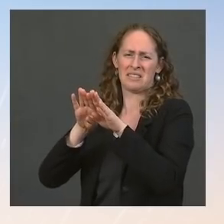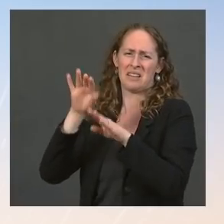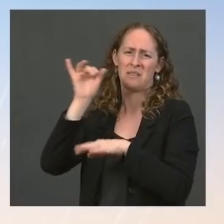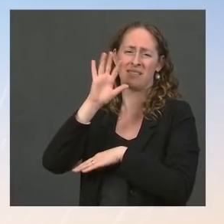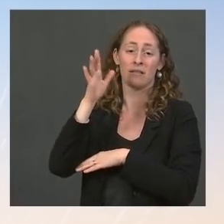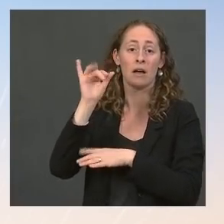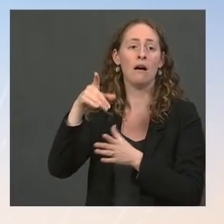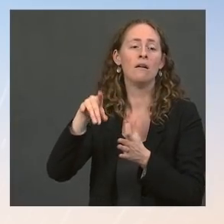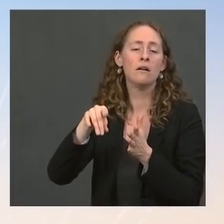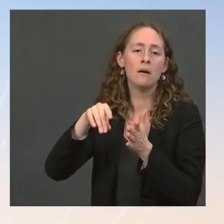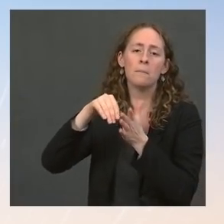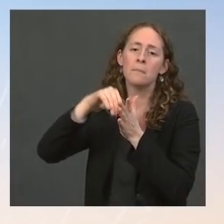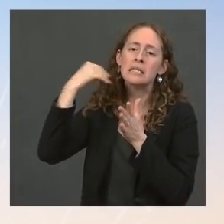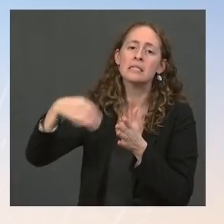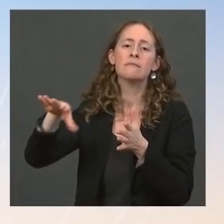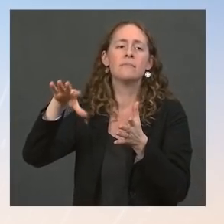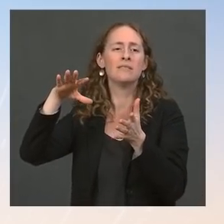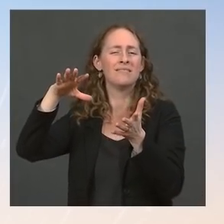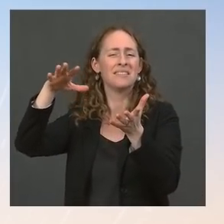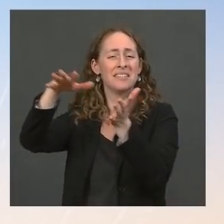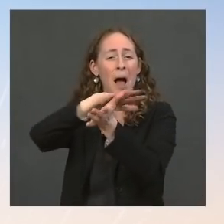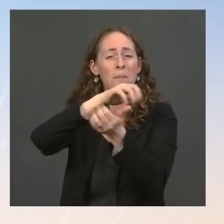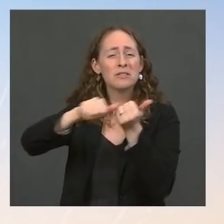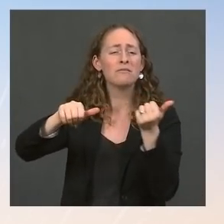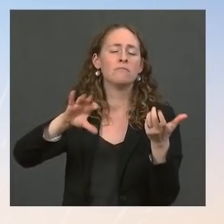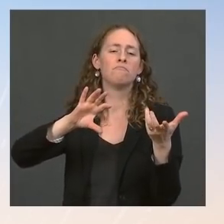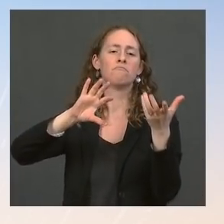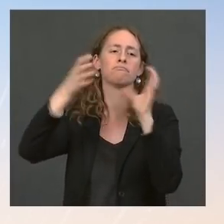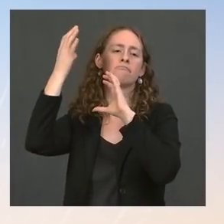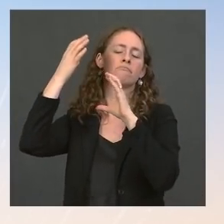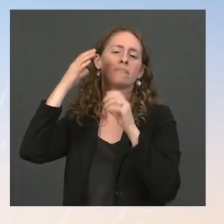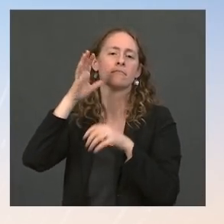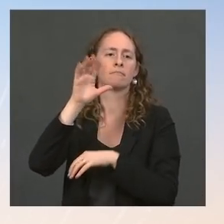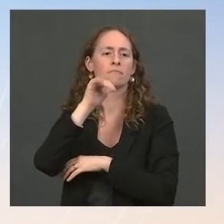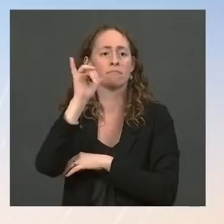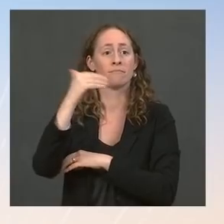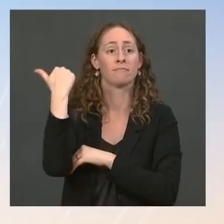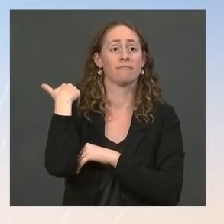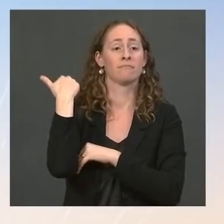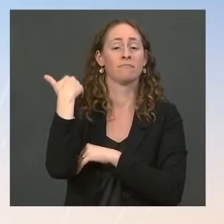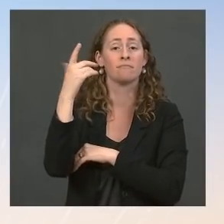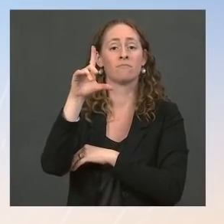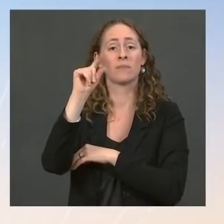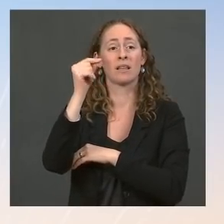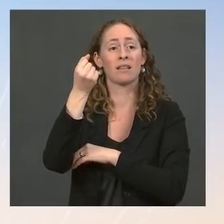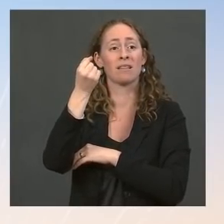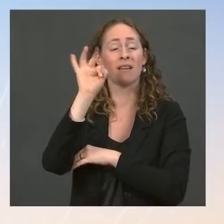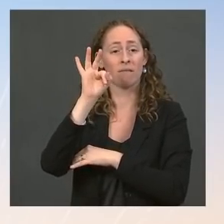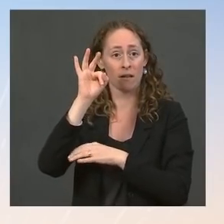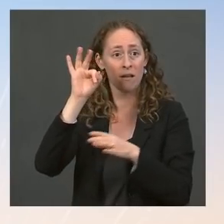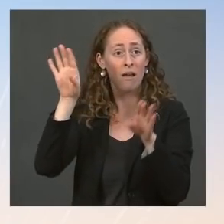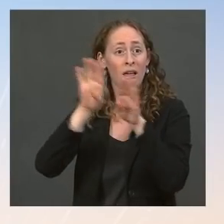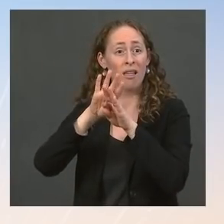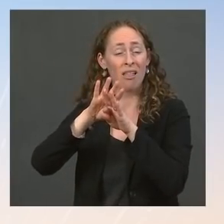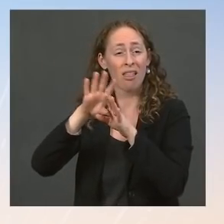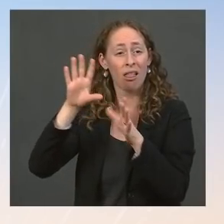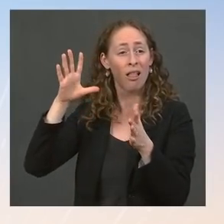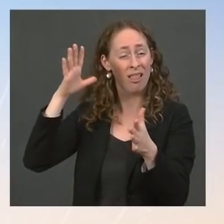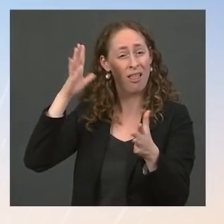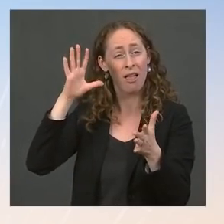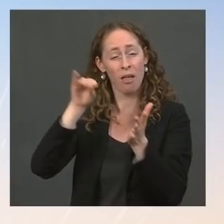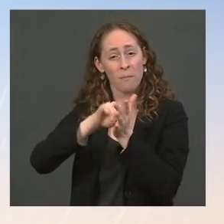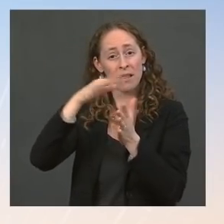The CBO estimated that the 2019 partial shutdown cost the economy $11 billion, or about